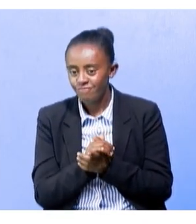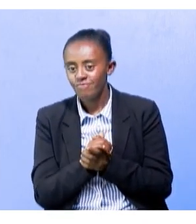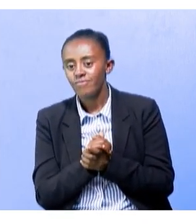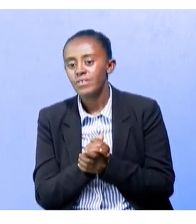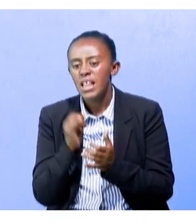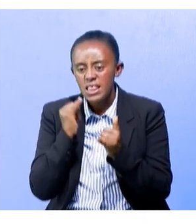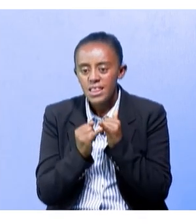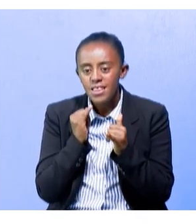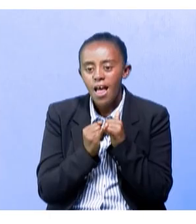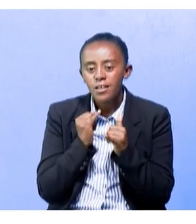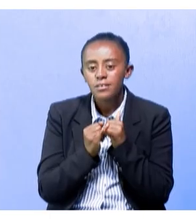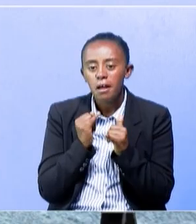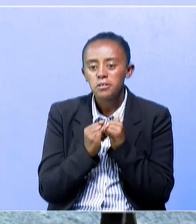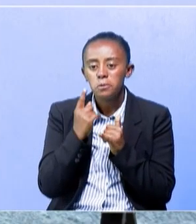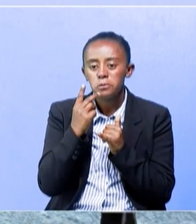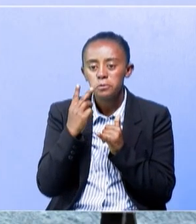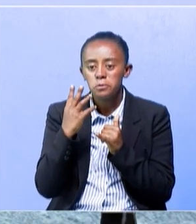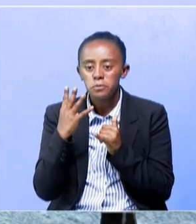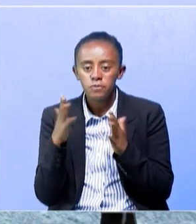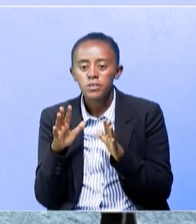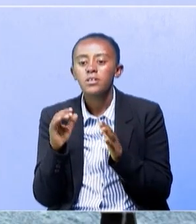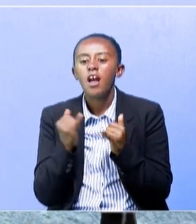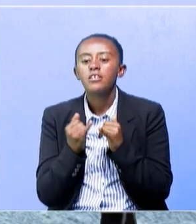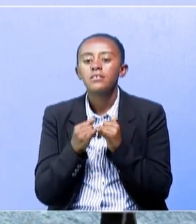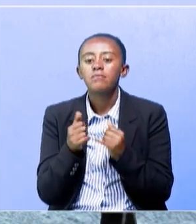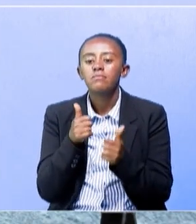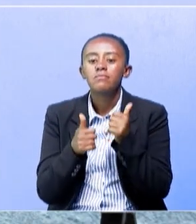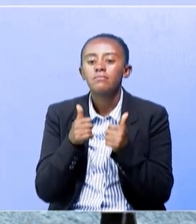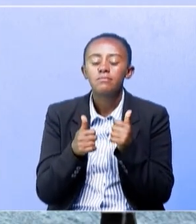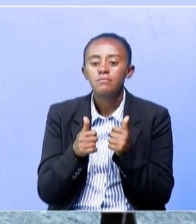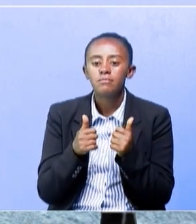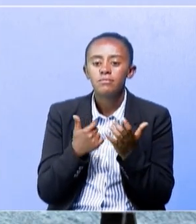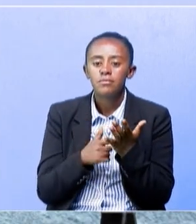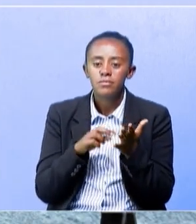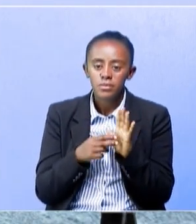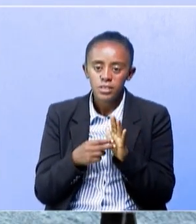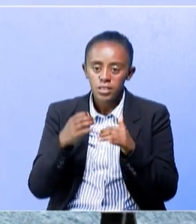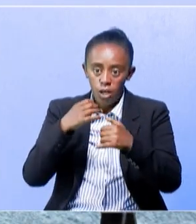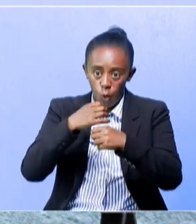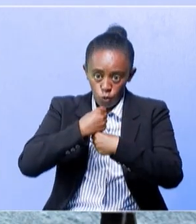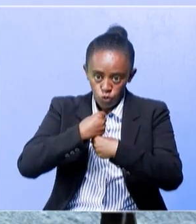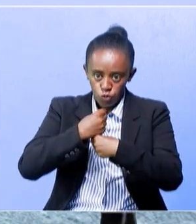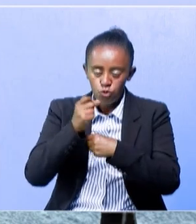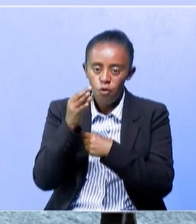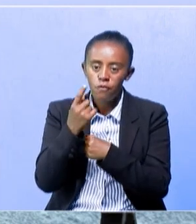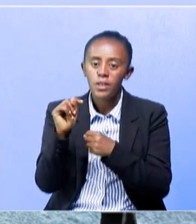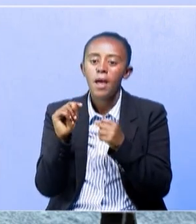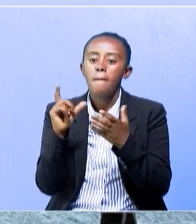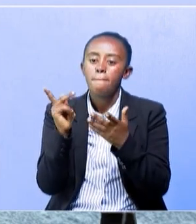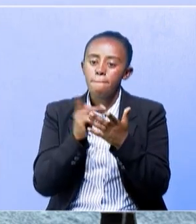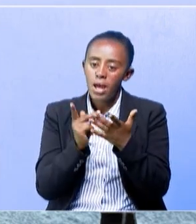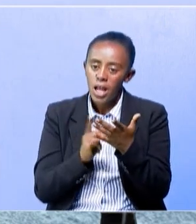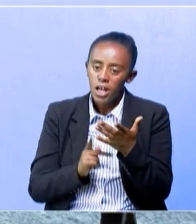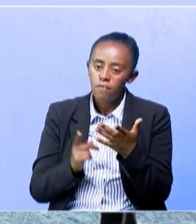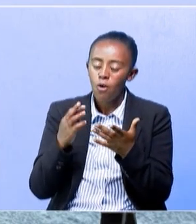What about the last point? The last point. This means the conclusion of the paragraph or